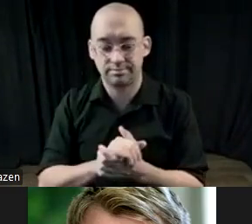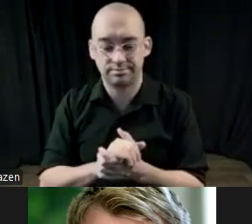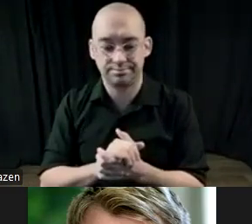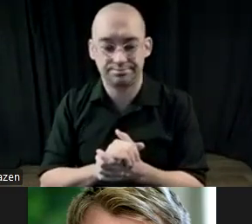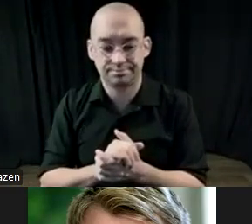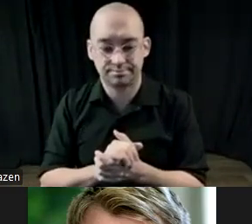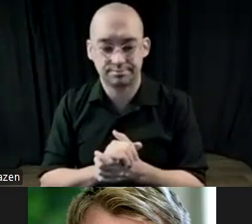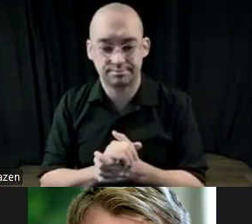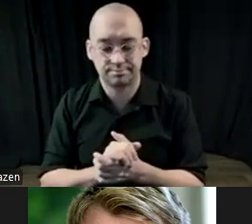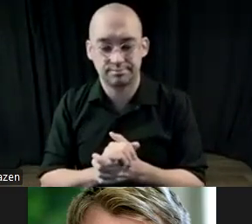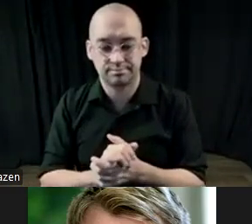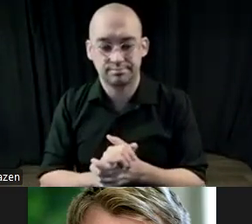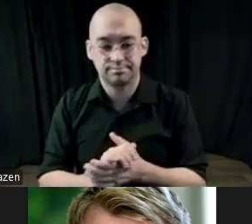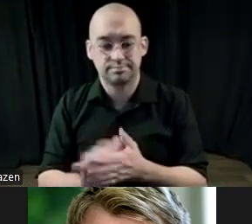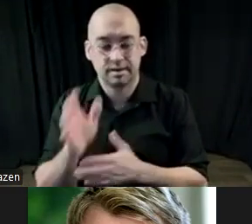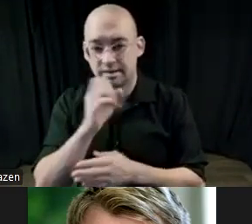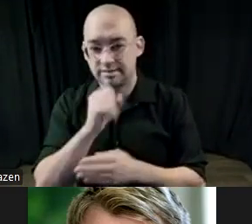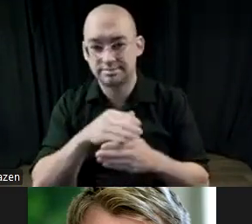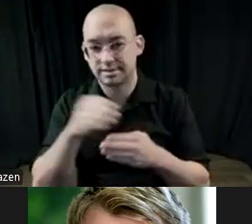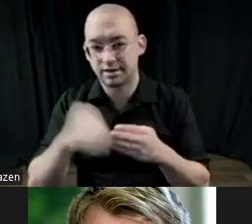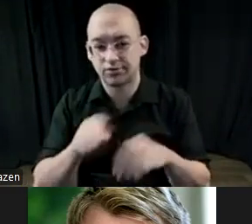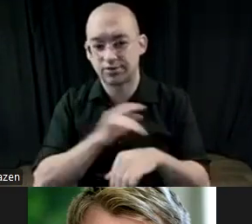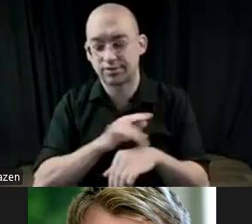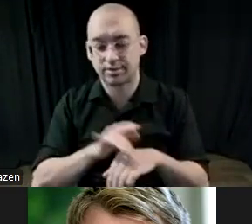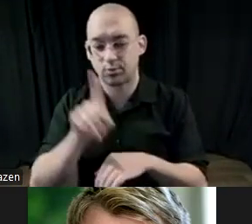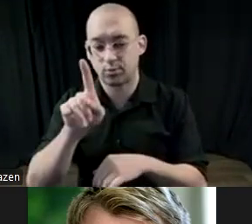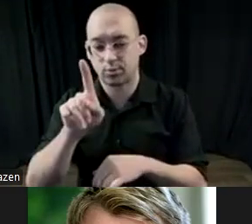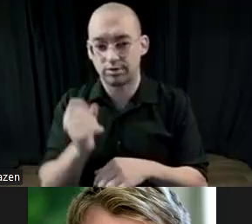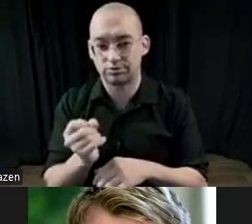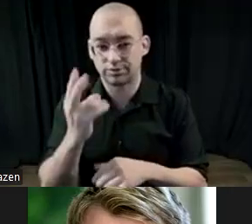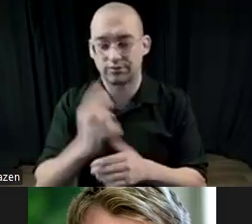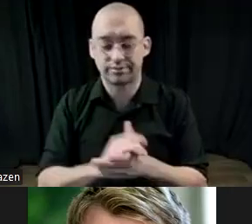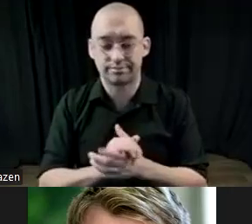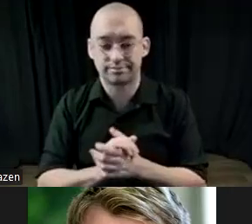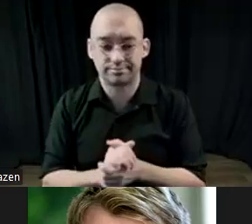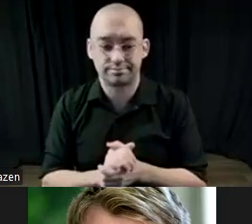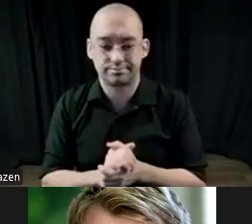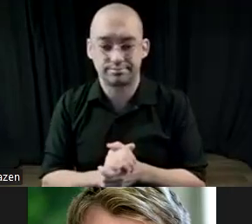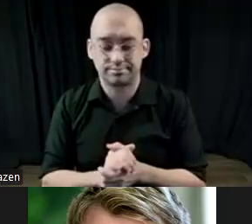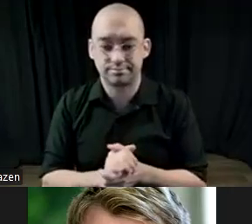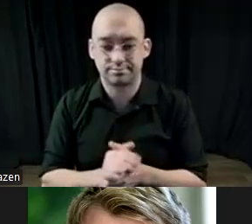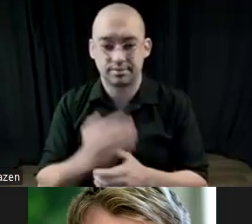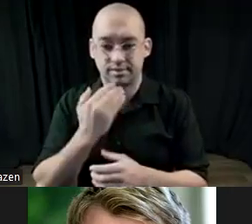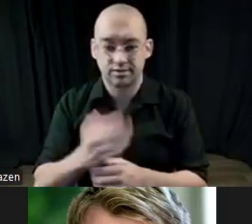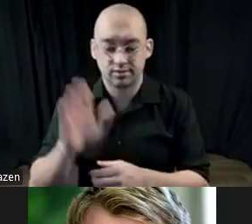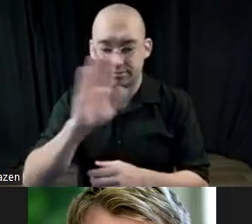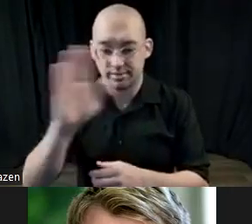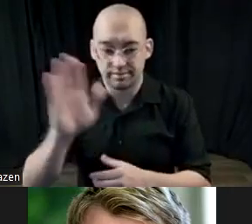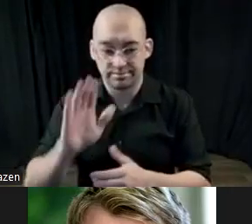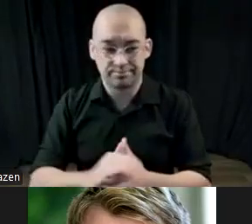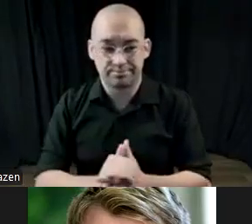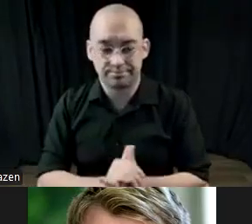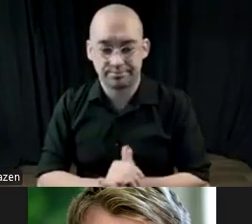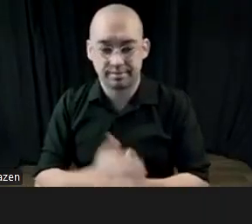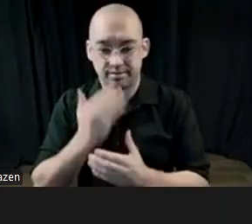I guess we will end early at 1:12. Thank you. Everybody. Thank you. Thank you,